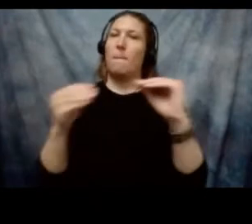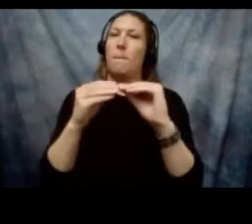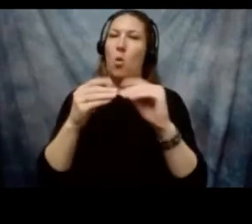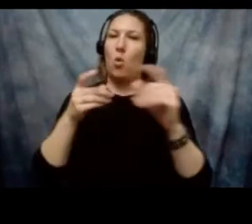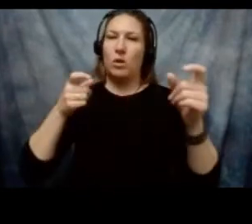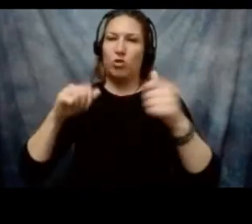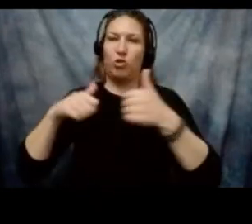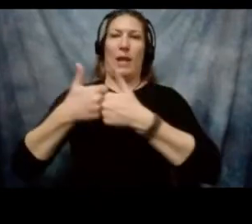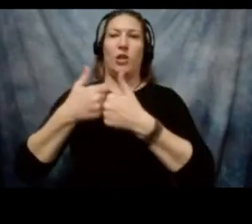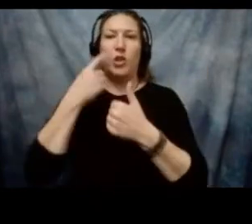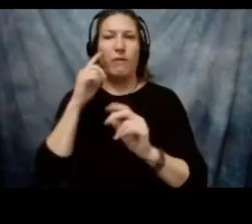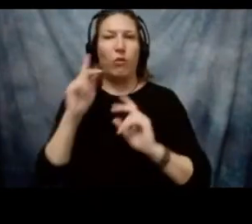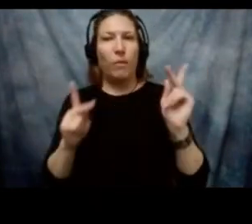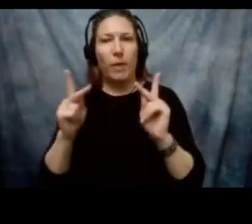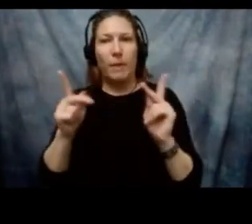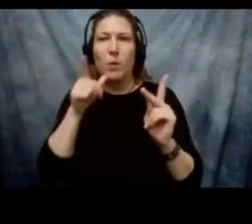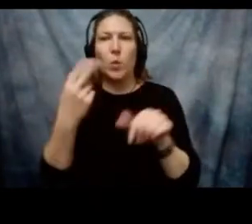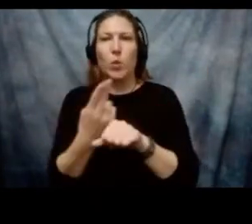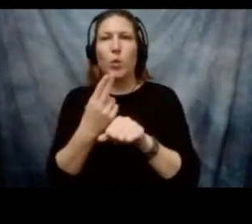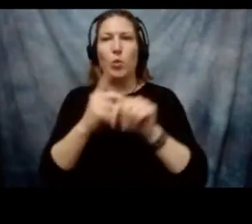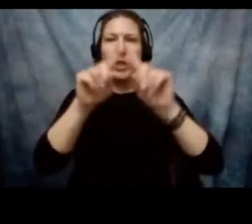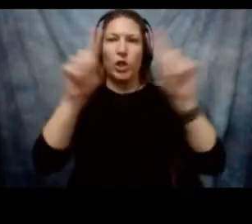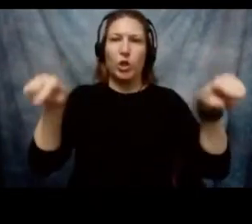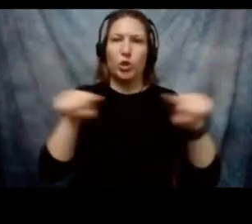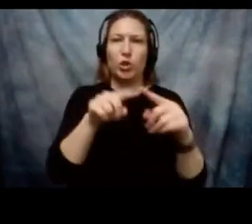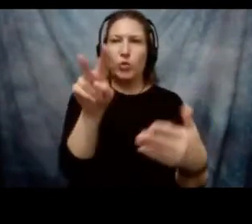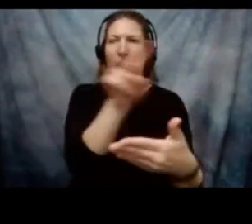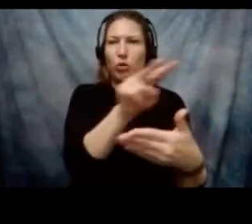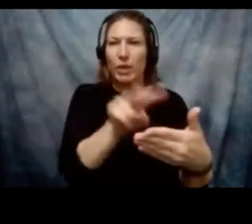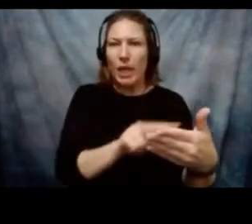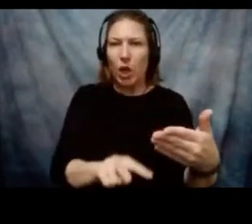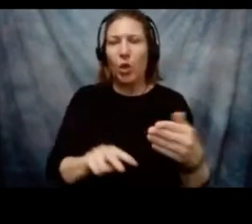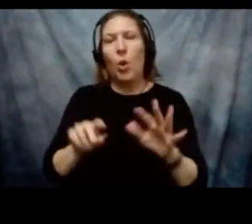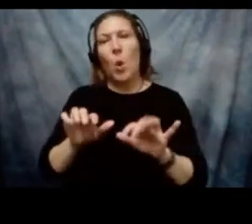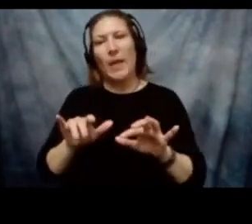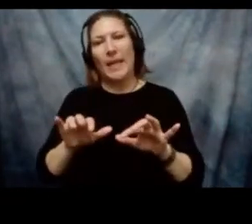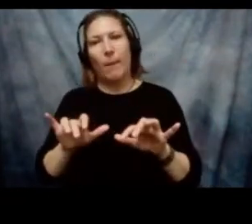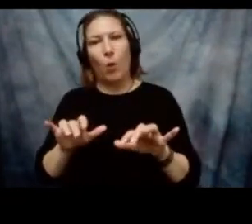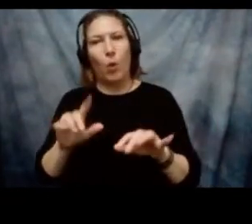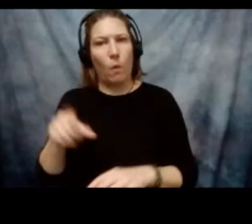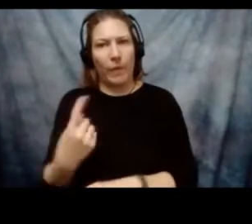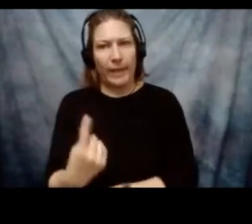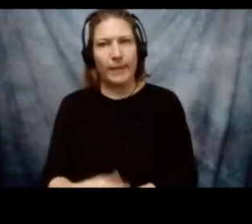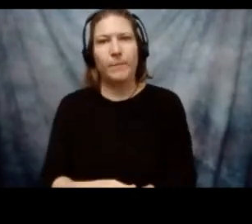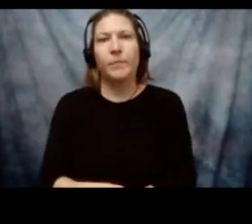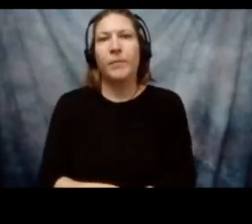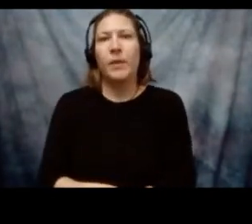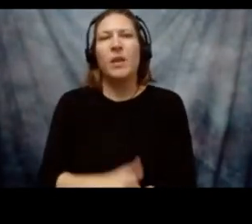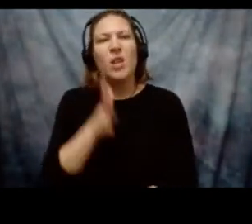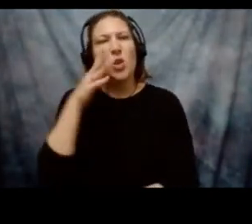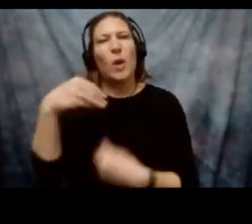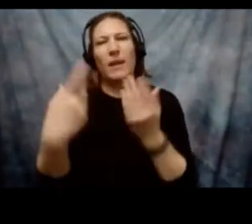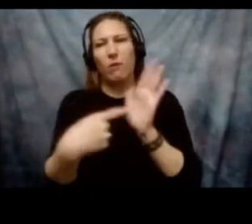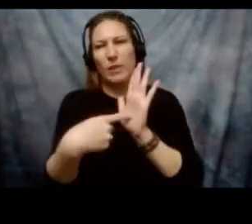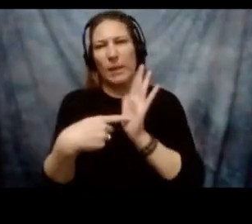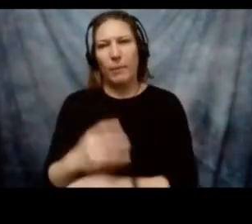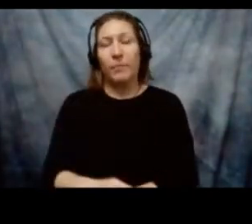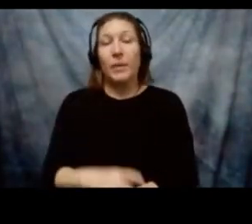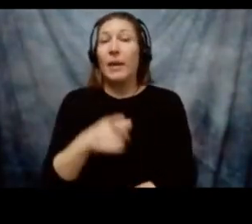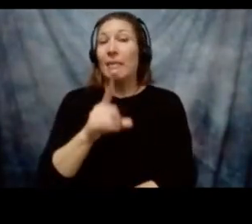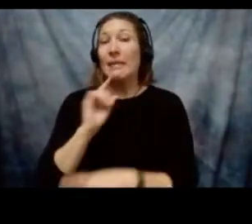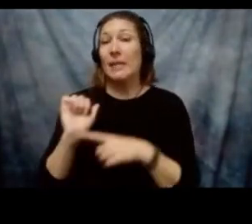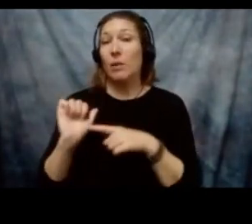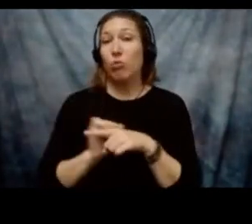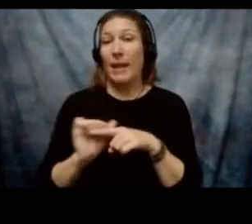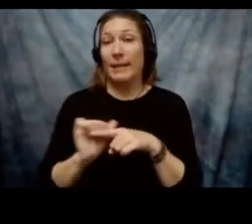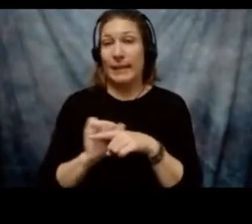a keyboard only. So let me pull this up. So here I have a practice, and I'm going to use it first, assuming I have vision and the